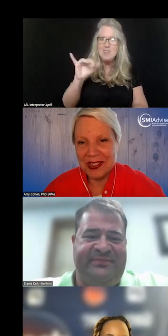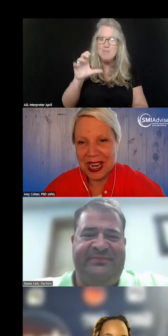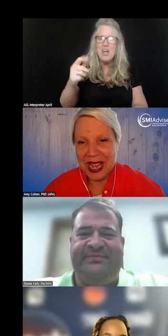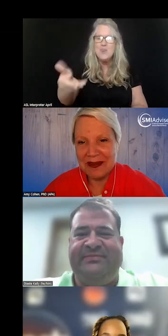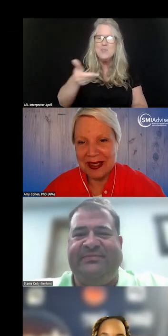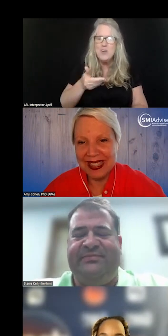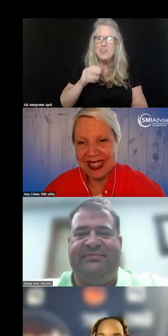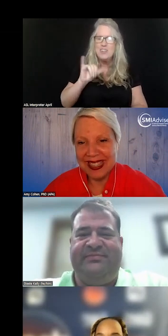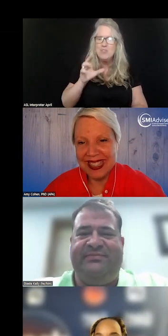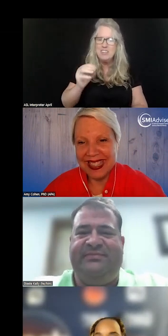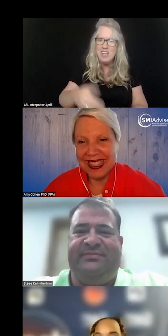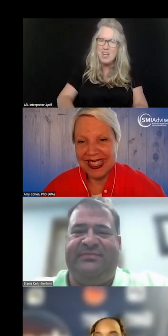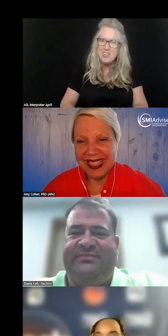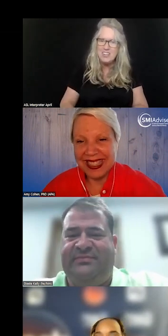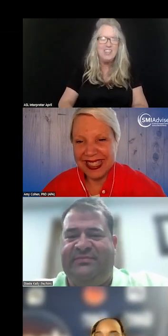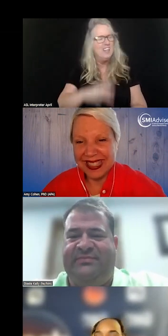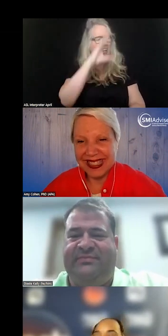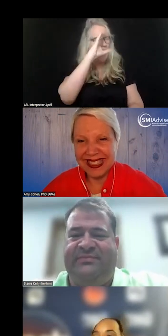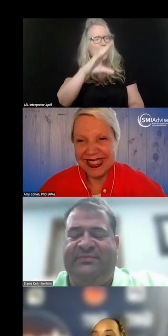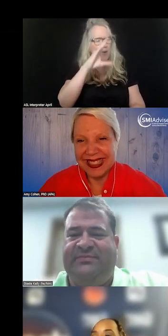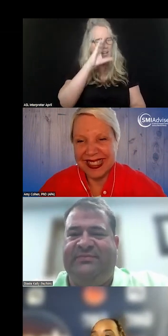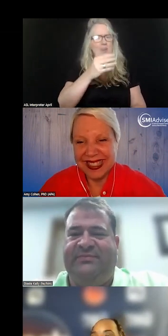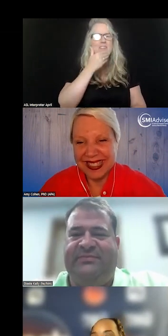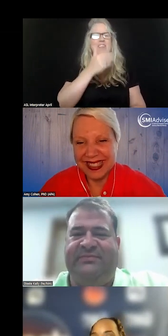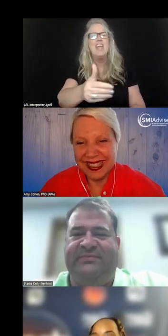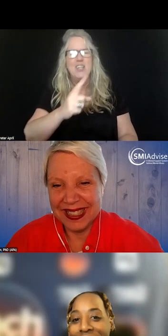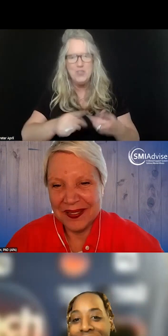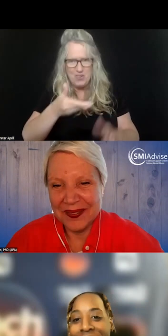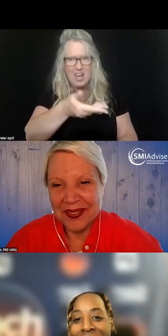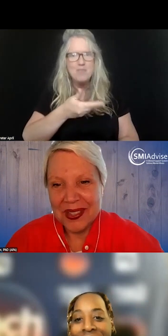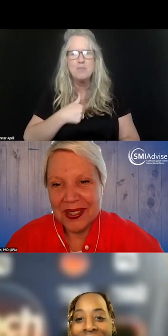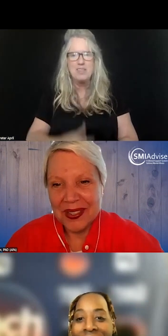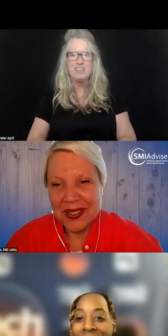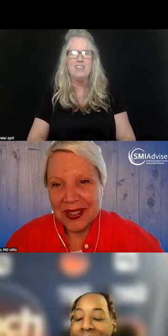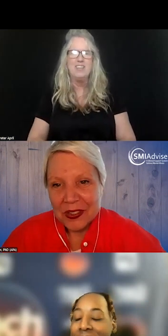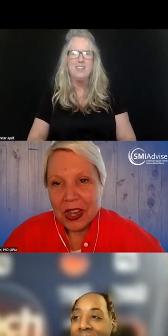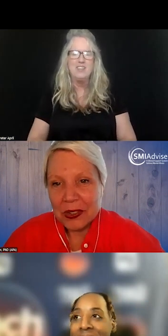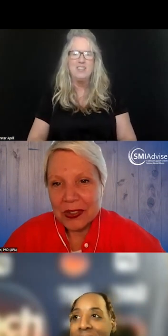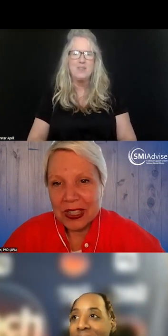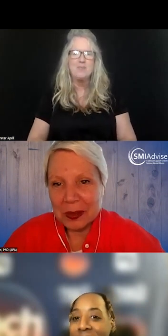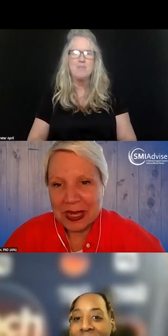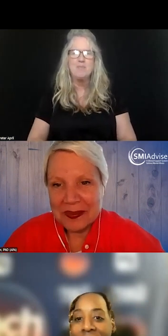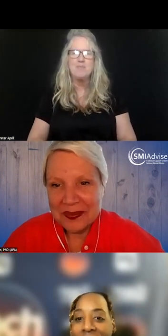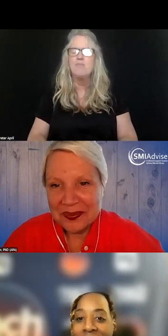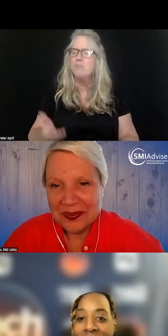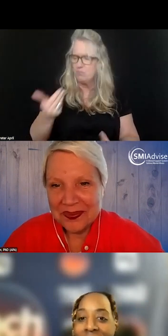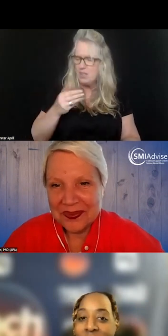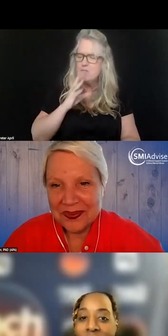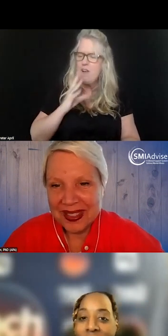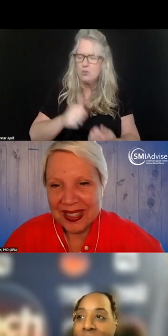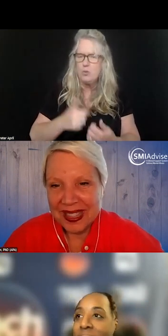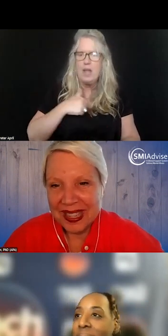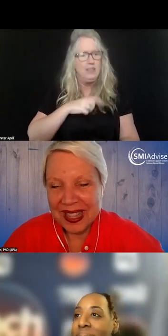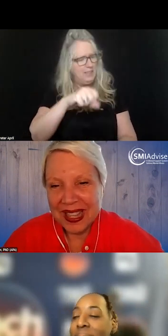Welcome to the jam. Hello, thank you so much for having me. Talk to us a little bit. Yeah,